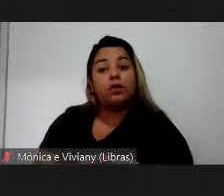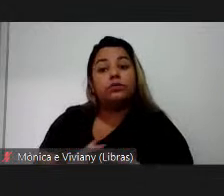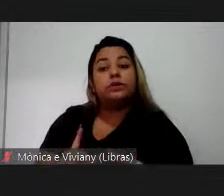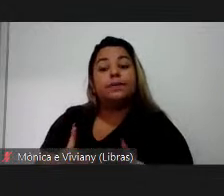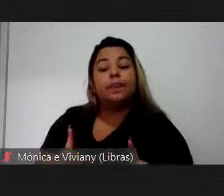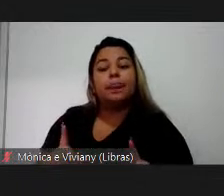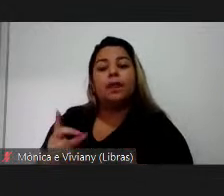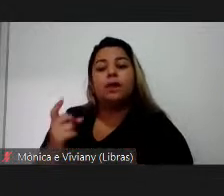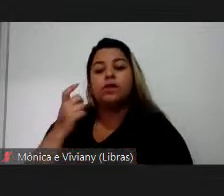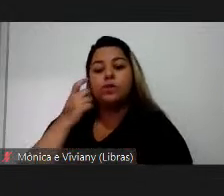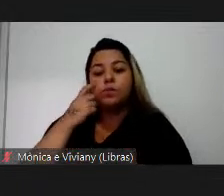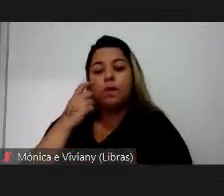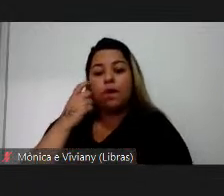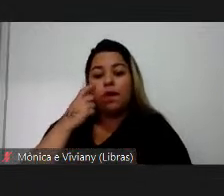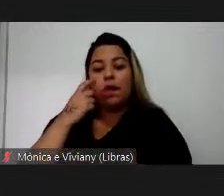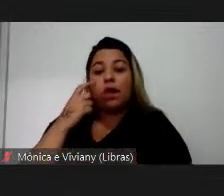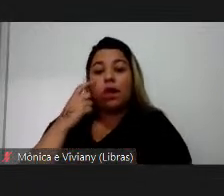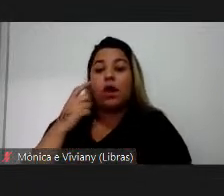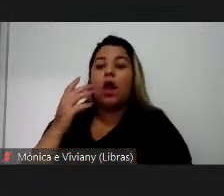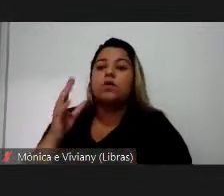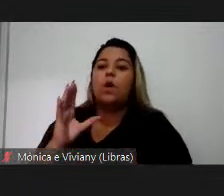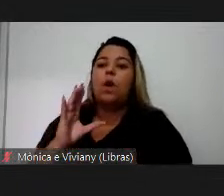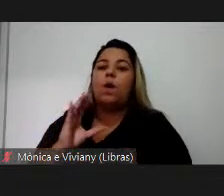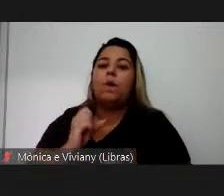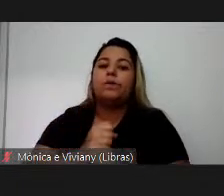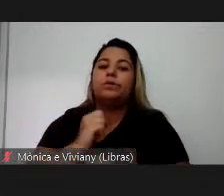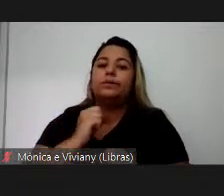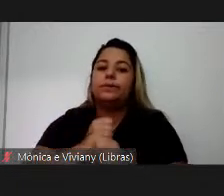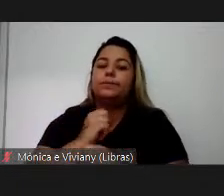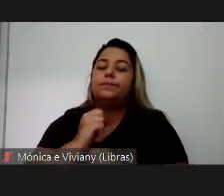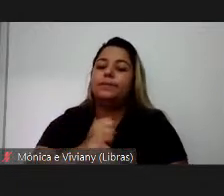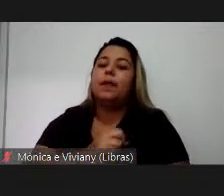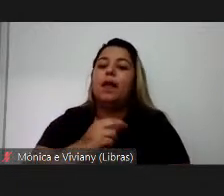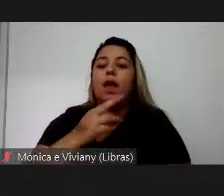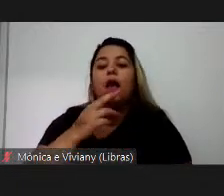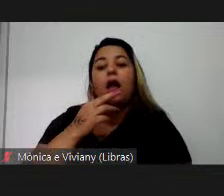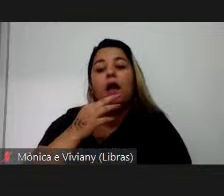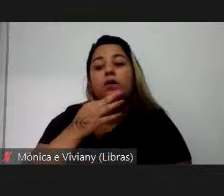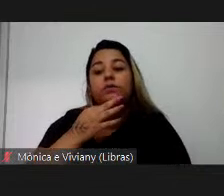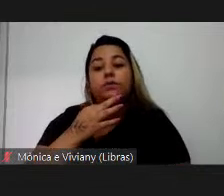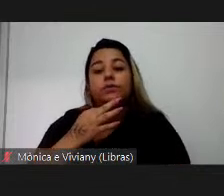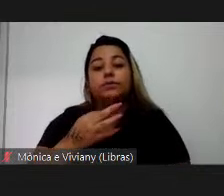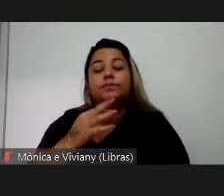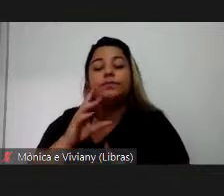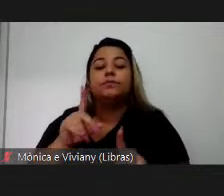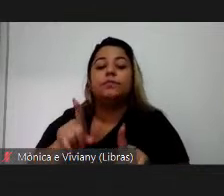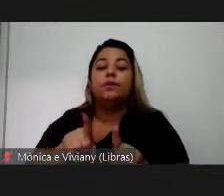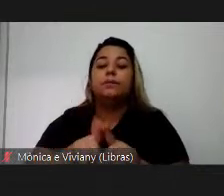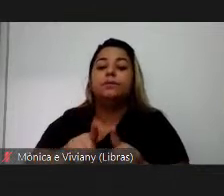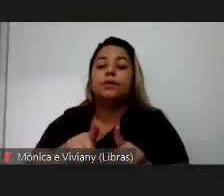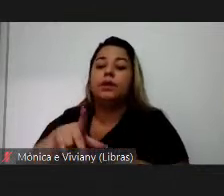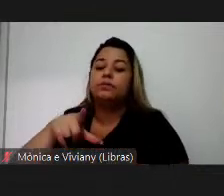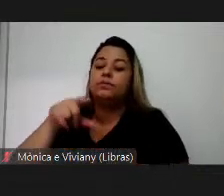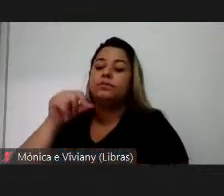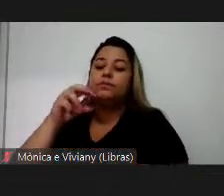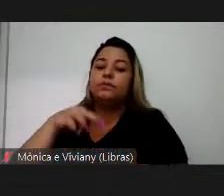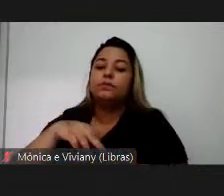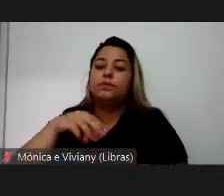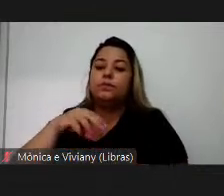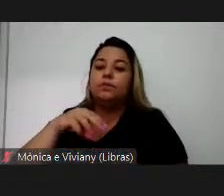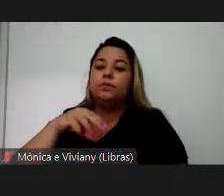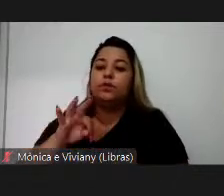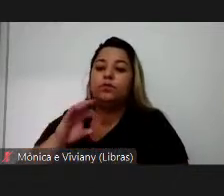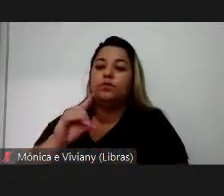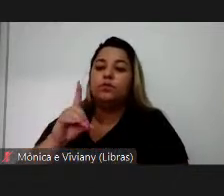That's why we can observe when we build this recommendation, how